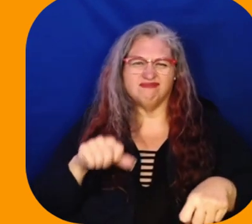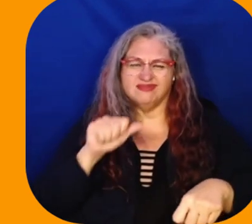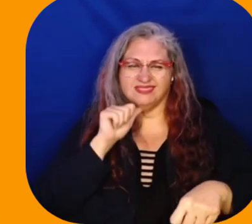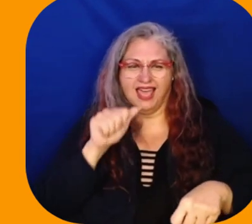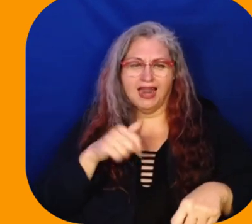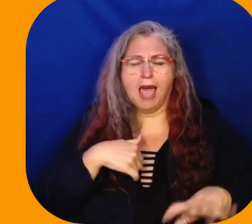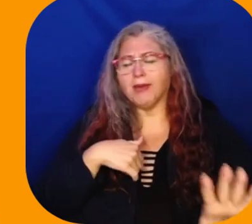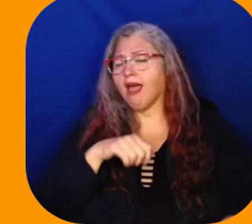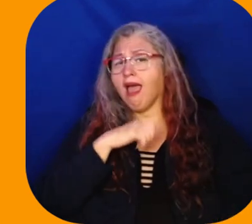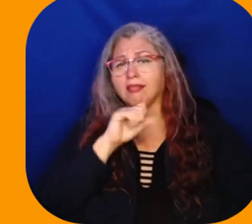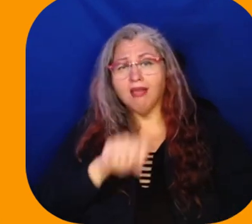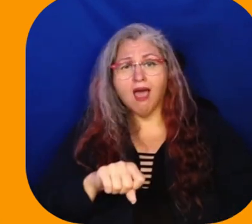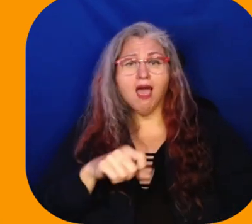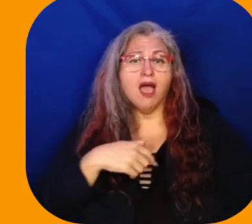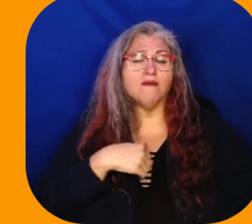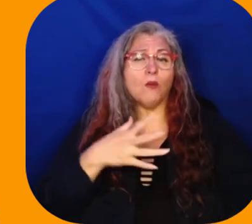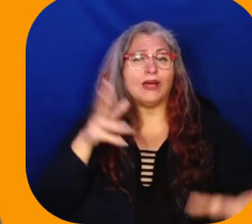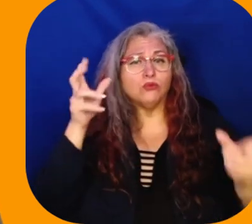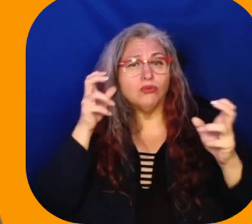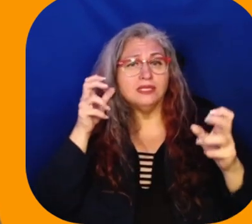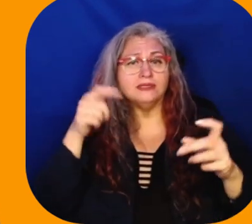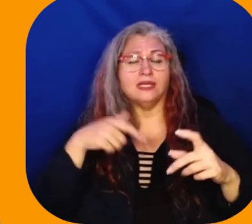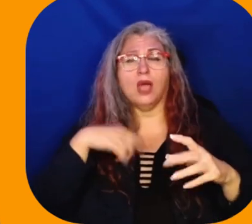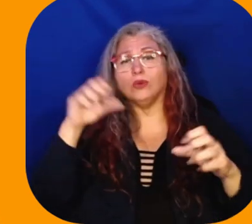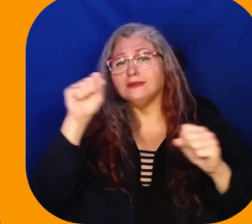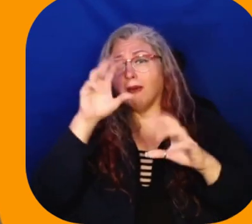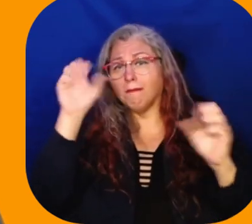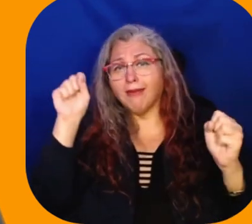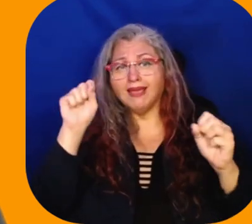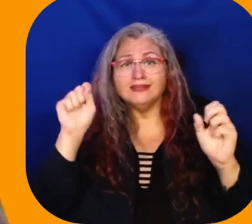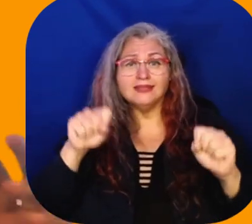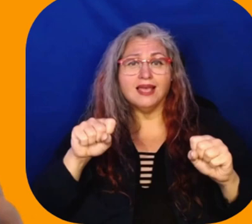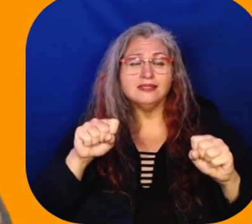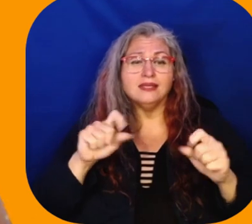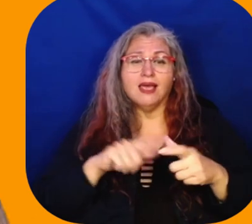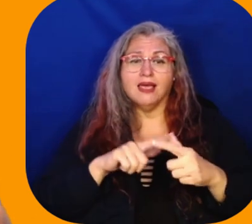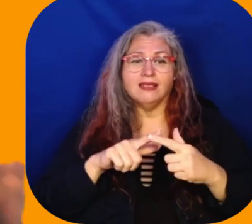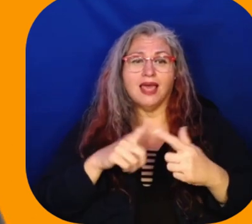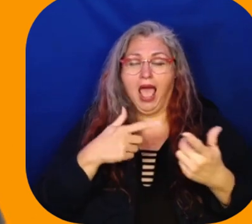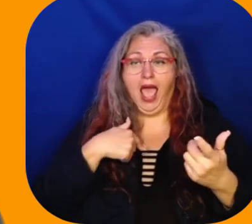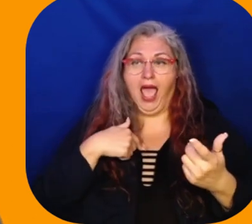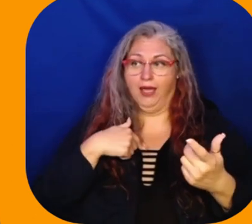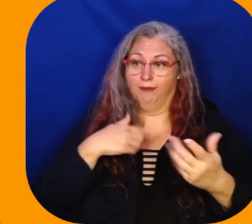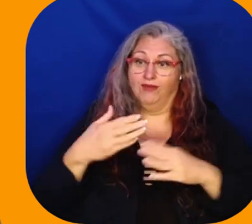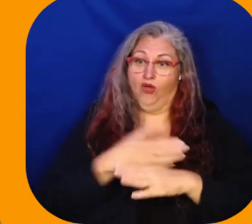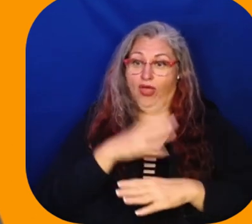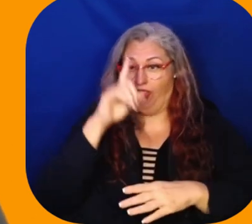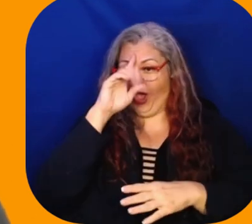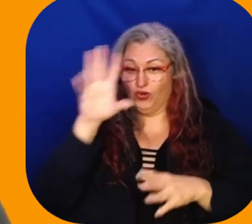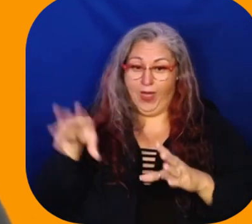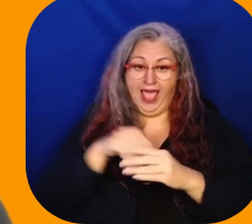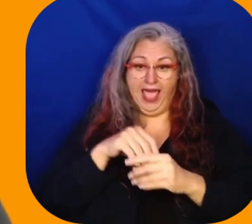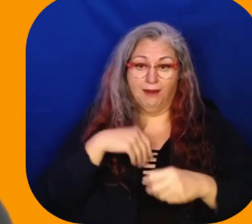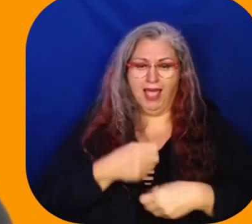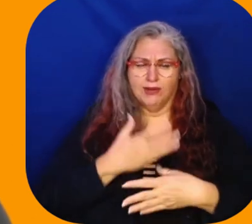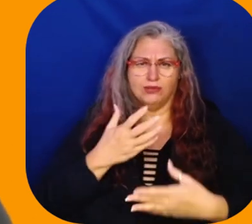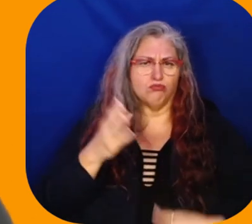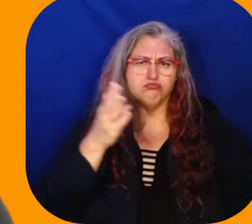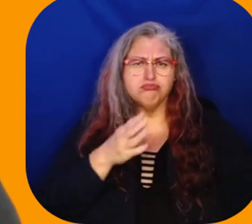to listen to it, and I was just amazed by it. And then, and I hadn't even thought of adding my poetry to it at that point. And